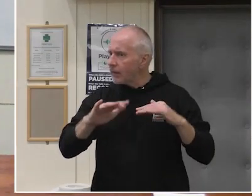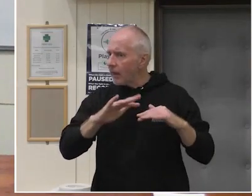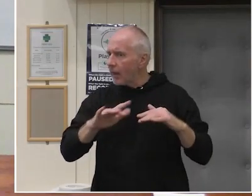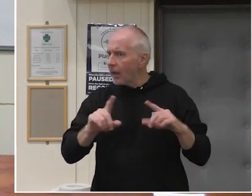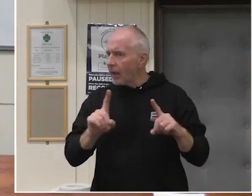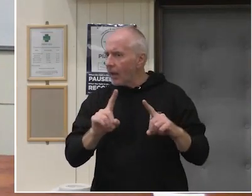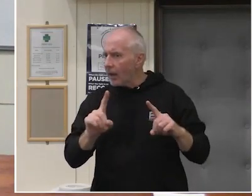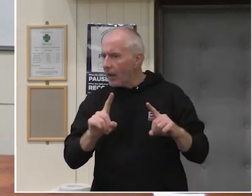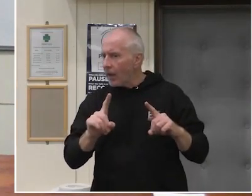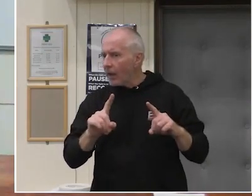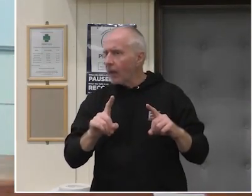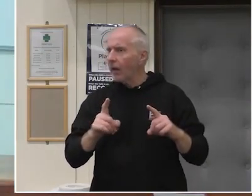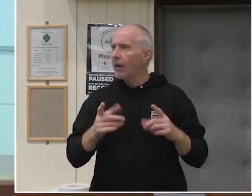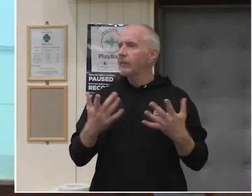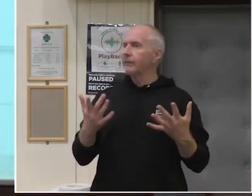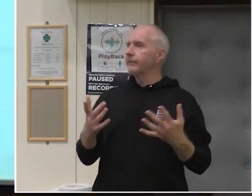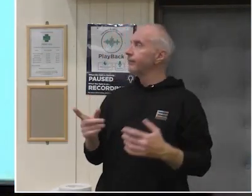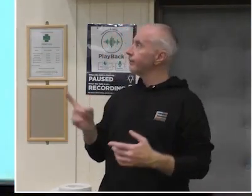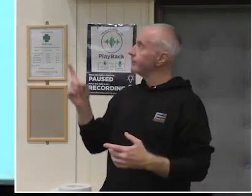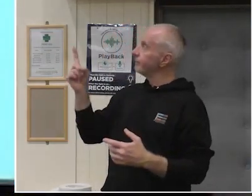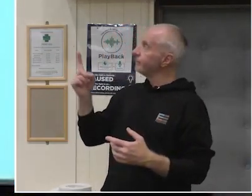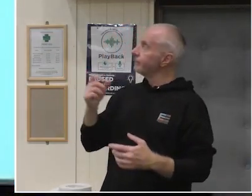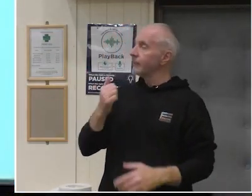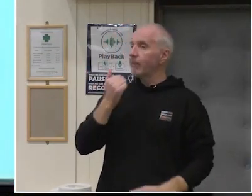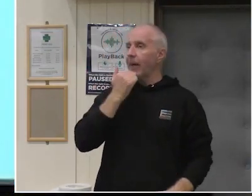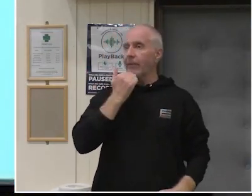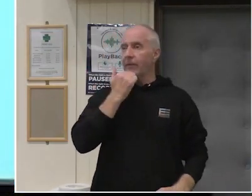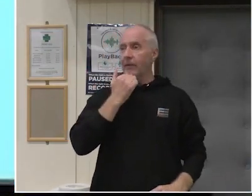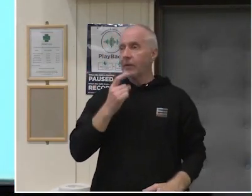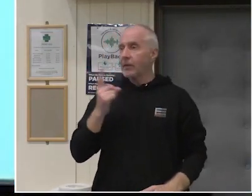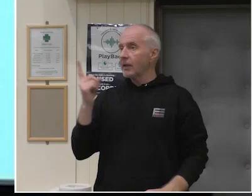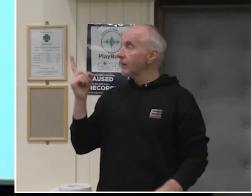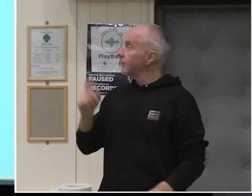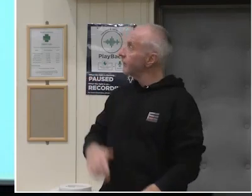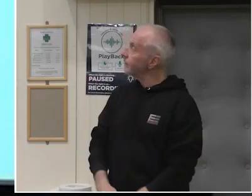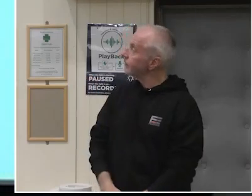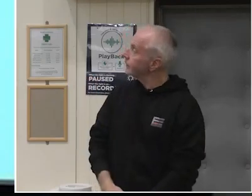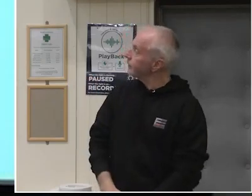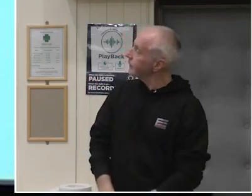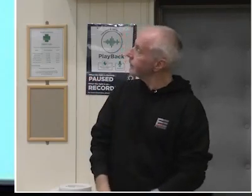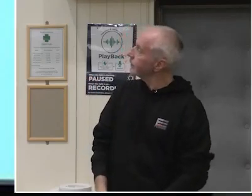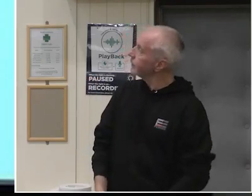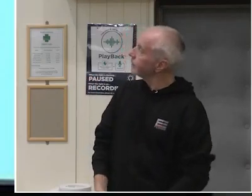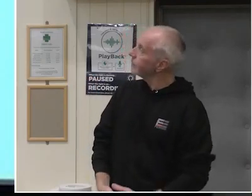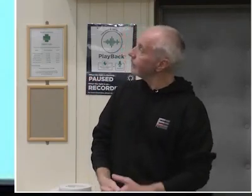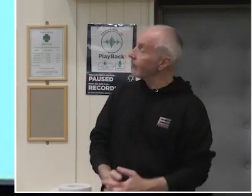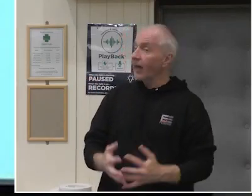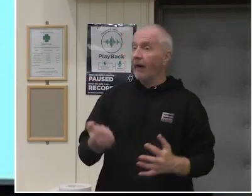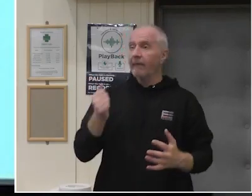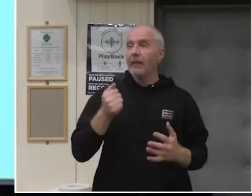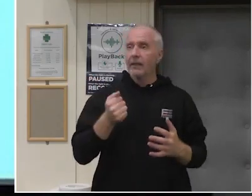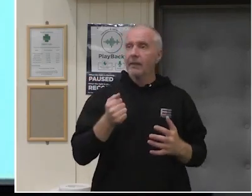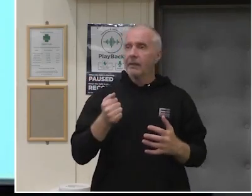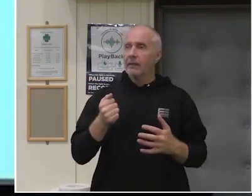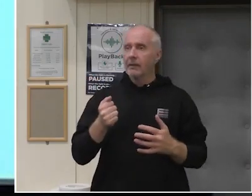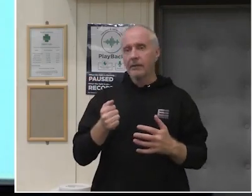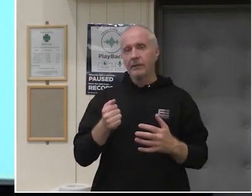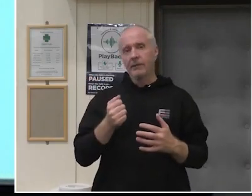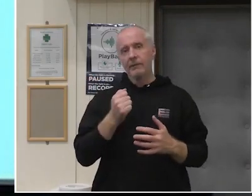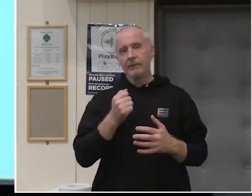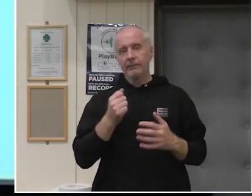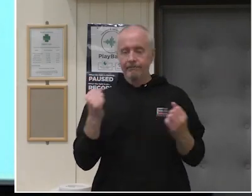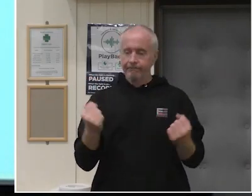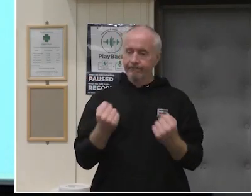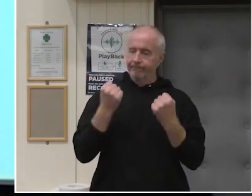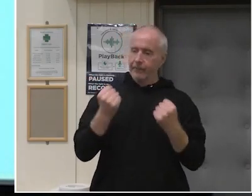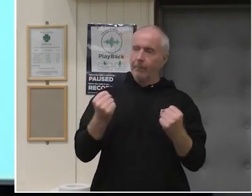Well, there we go, maths. We've got a nice equation there for the power. Now this